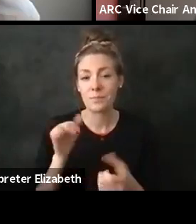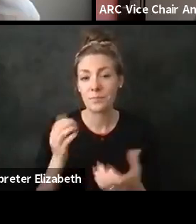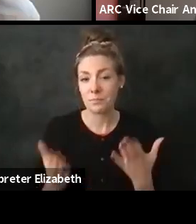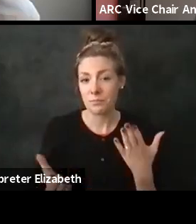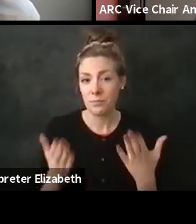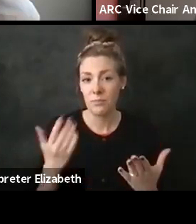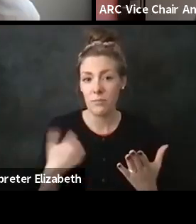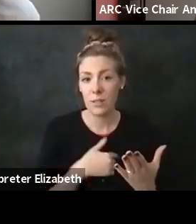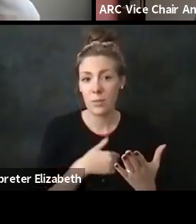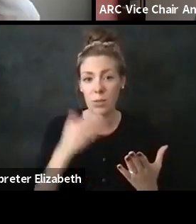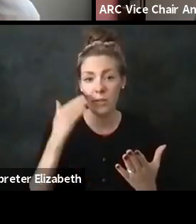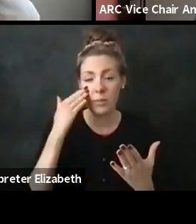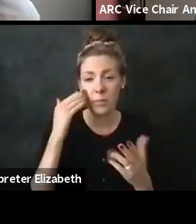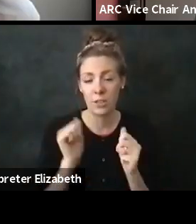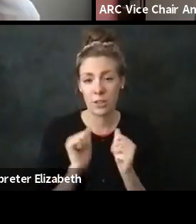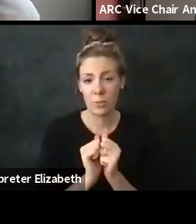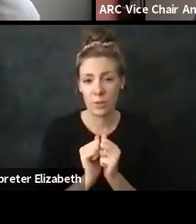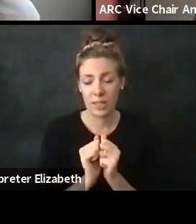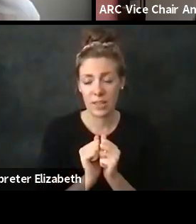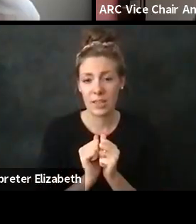we're familiar with.